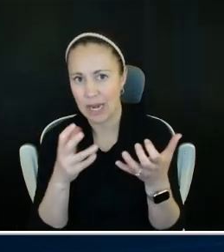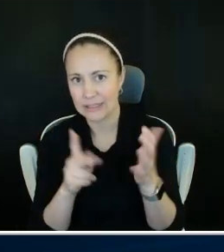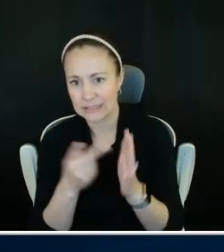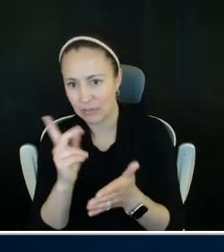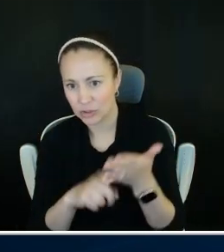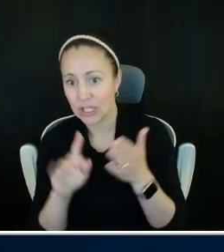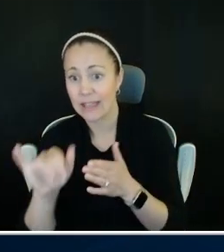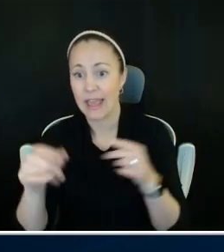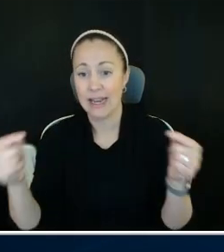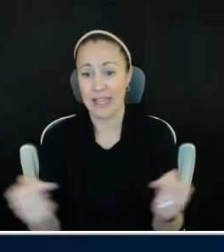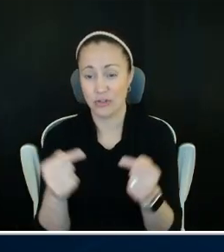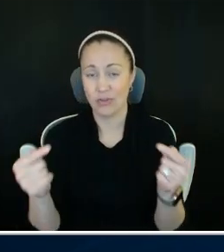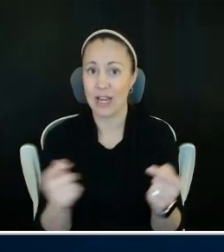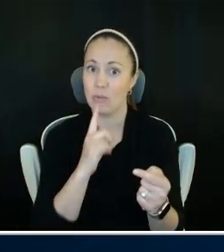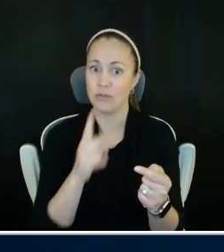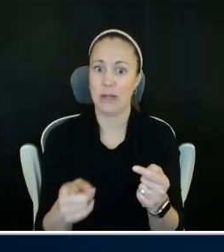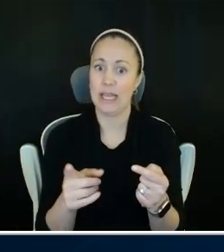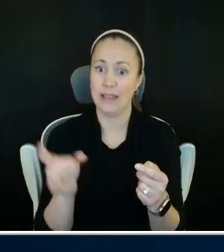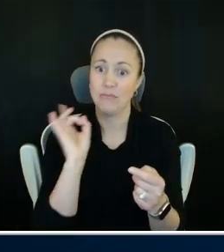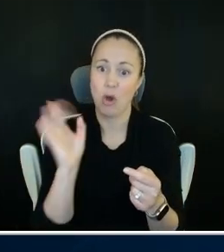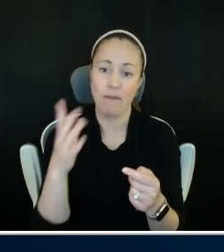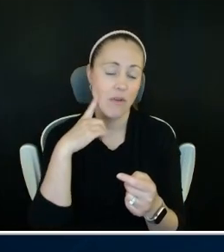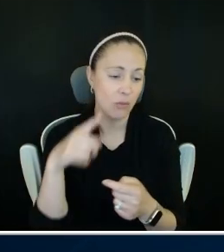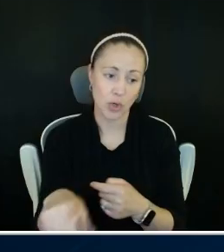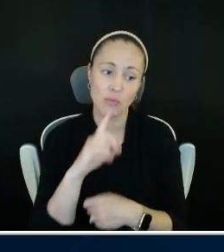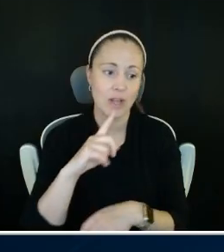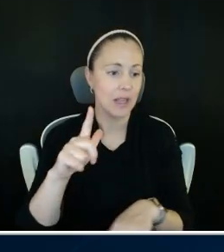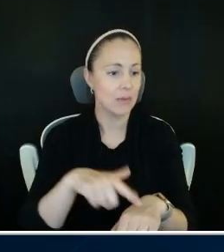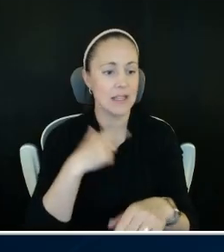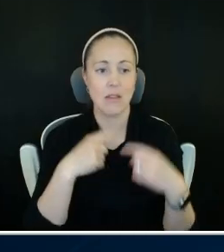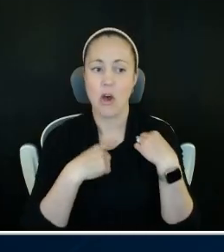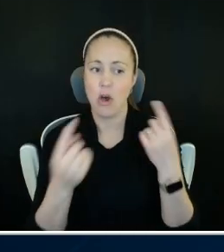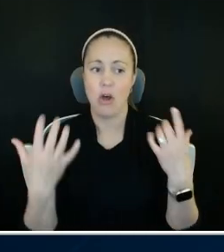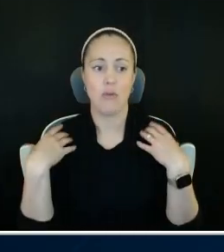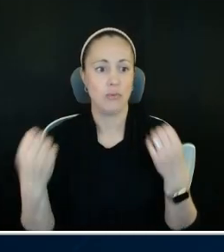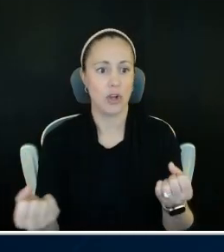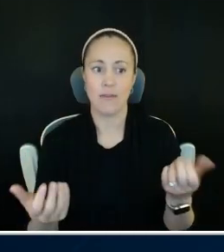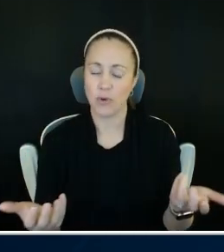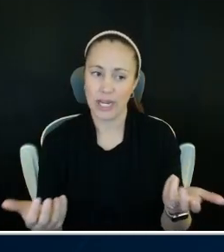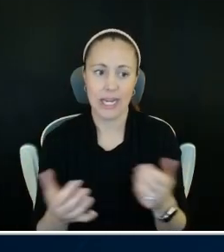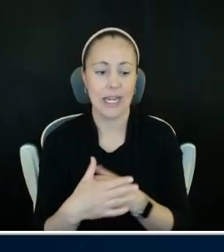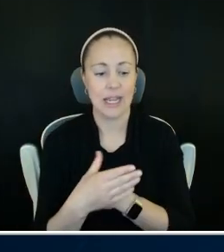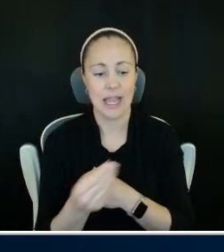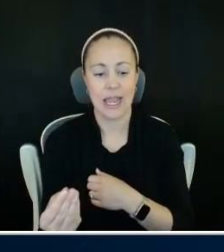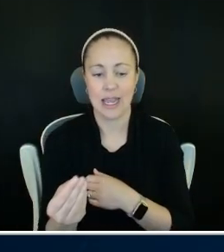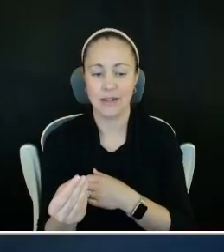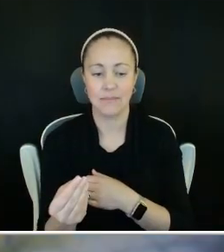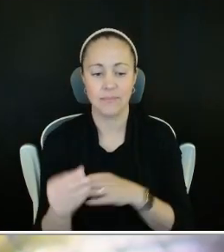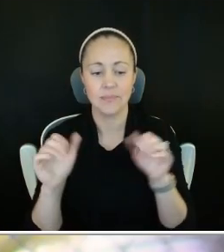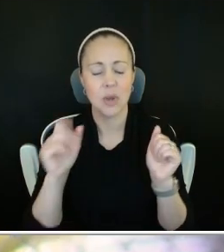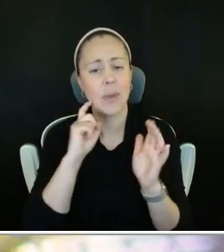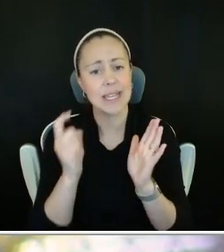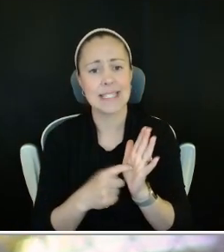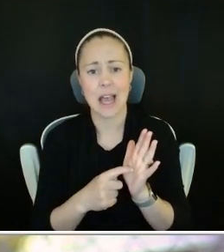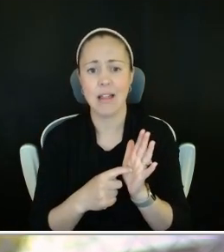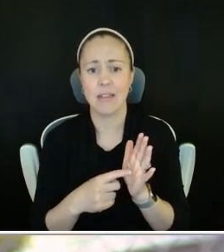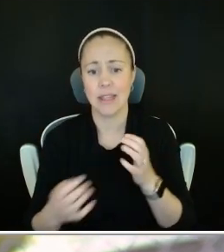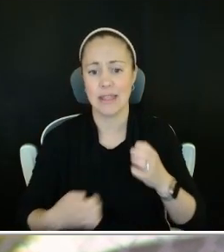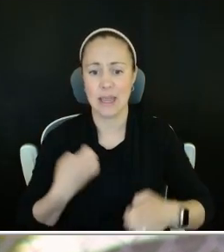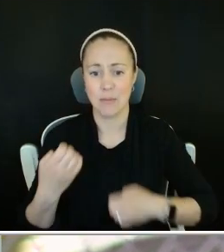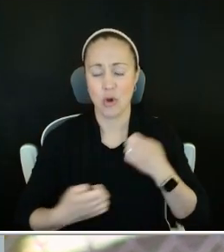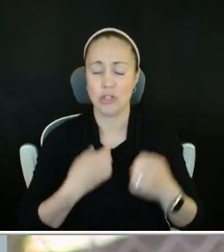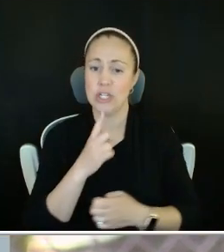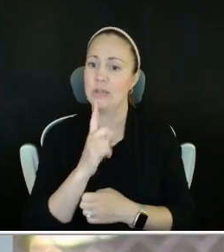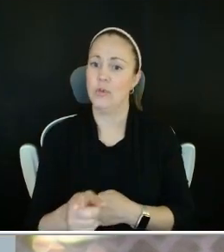you, and it was a long recovery. And we could tell when we watched that interview that the emotions were so close to the surface for you when you